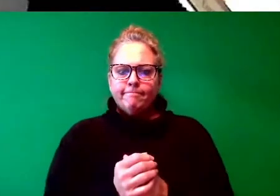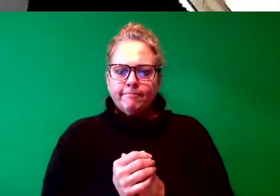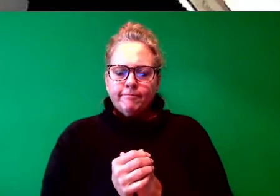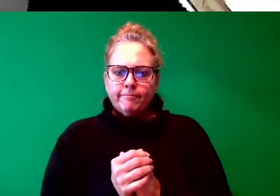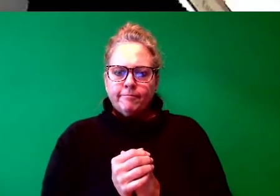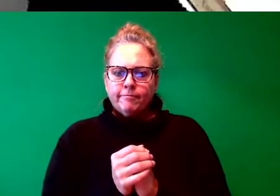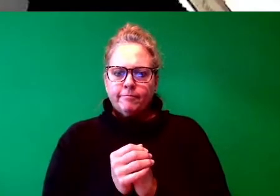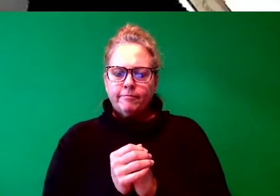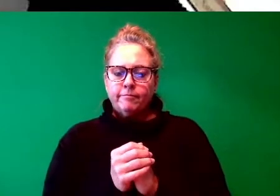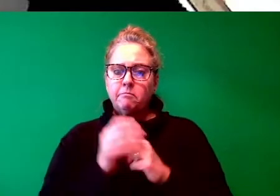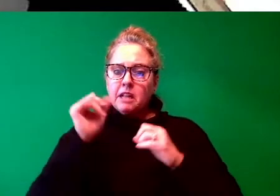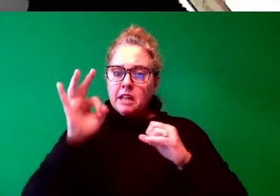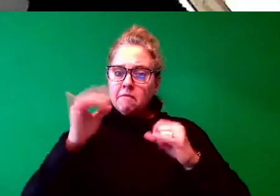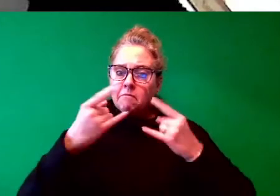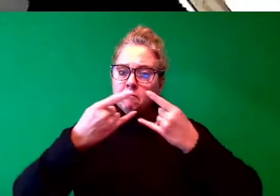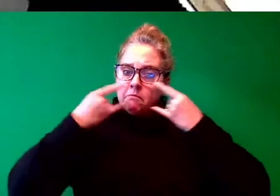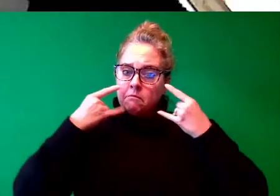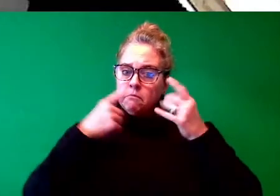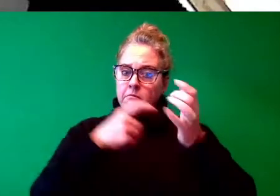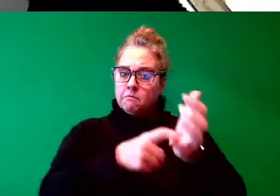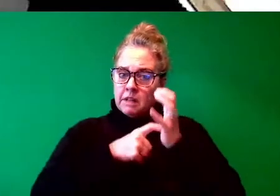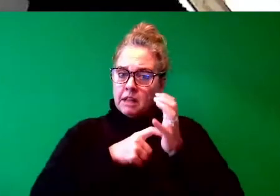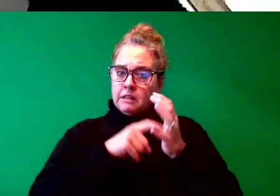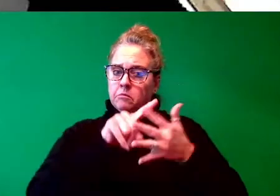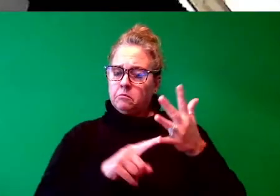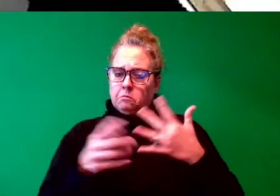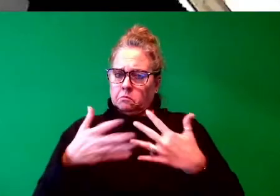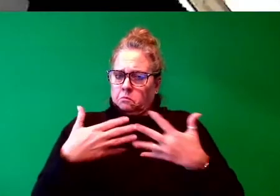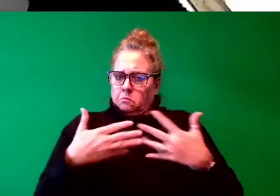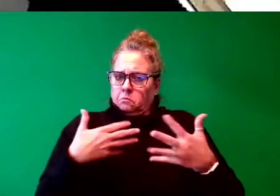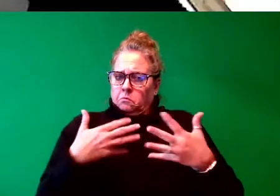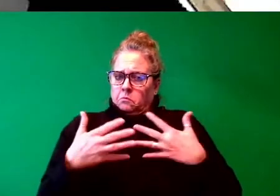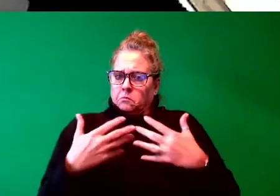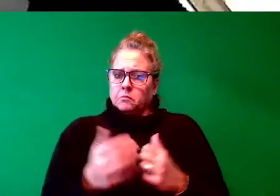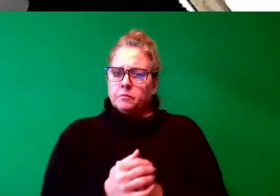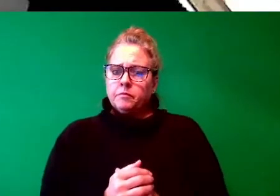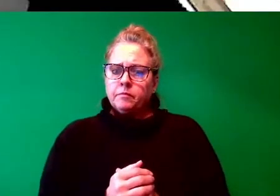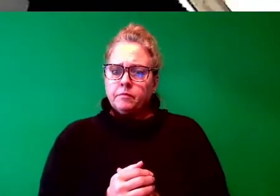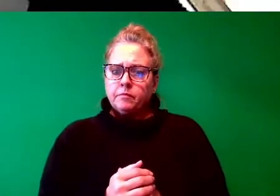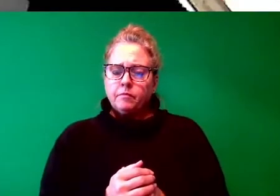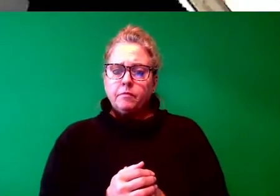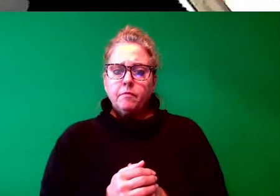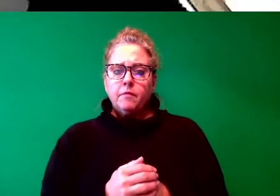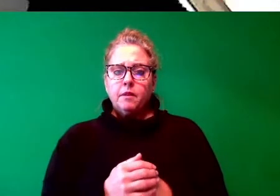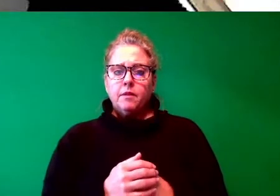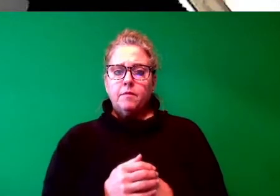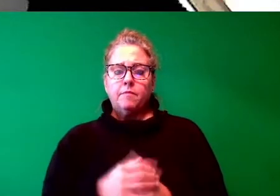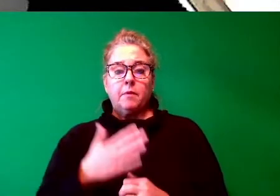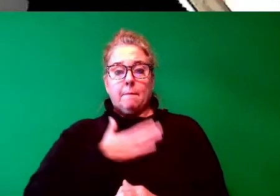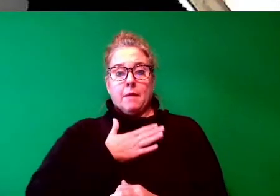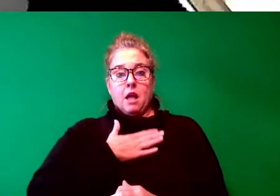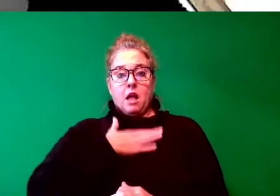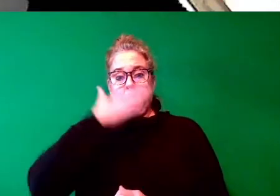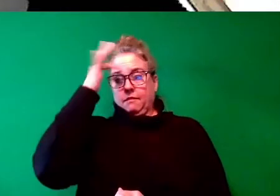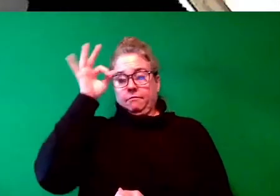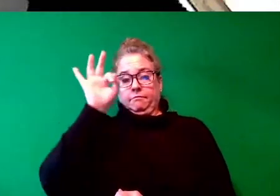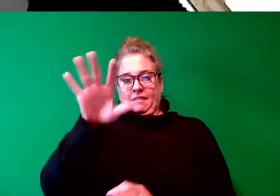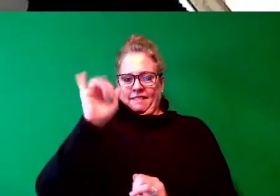whatever it is. So that's just my piece. Thank you. Thank you. Yes. Boo. Can I